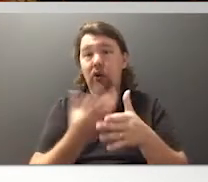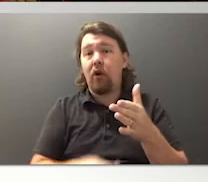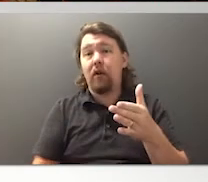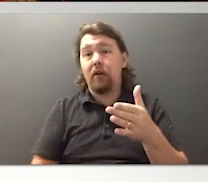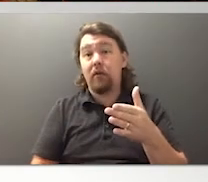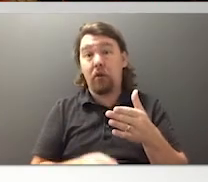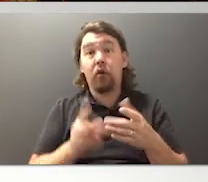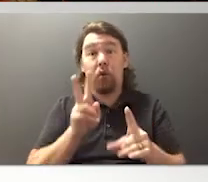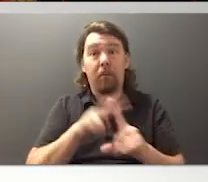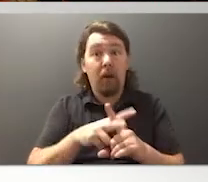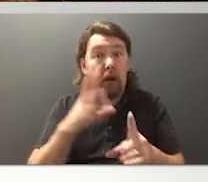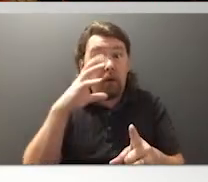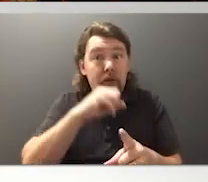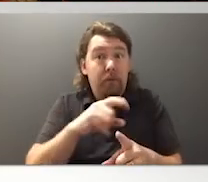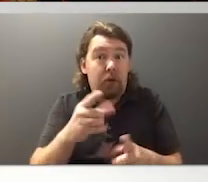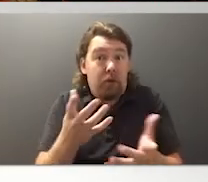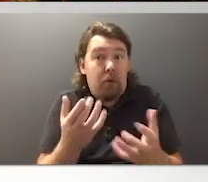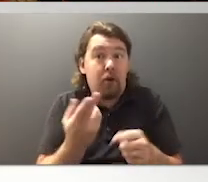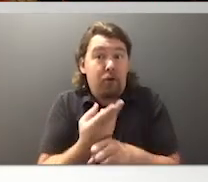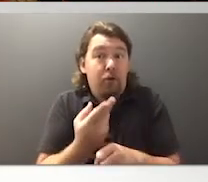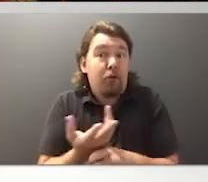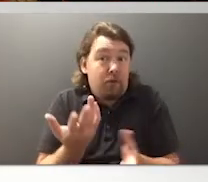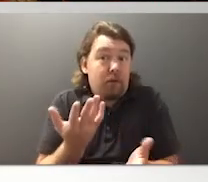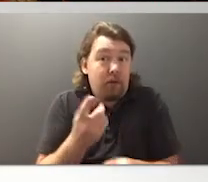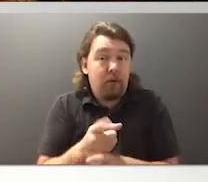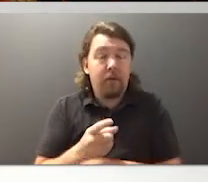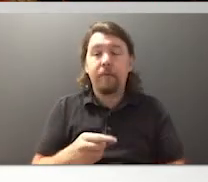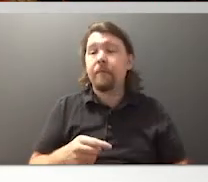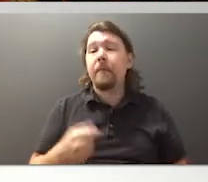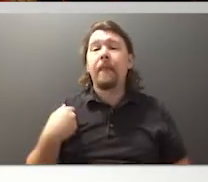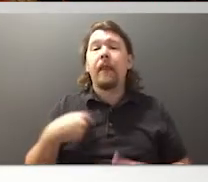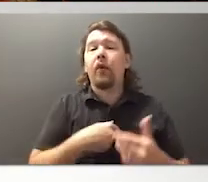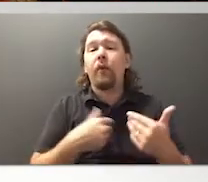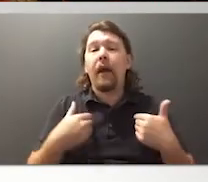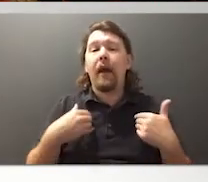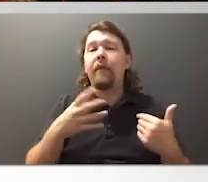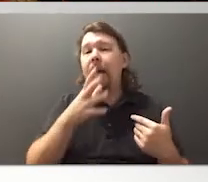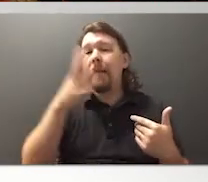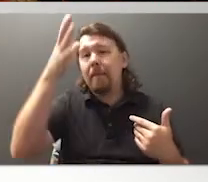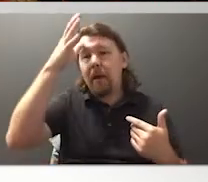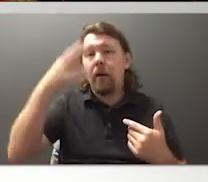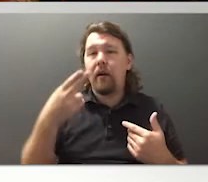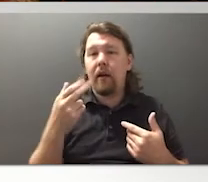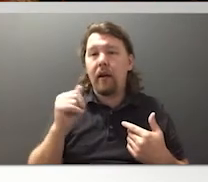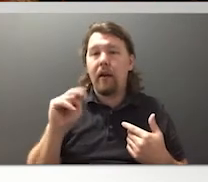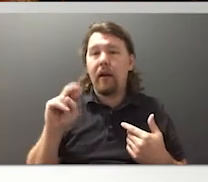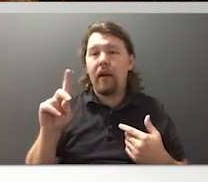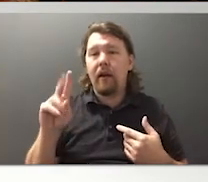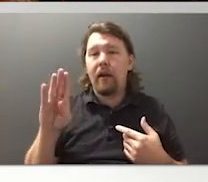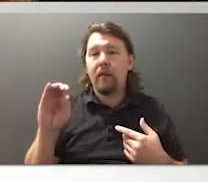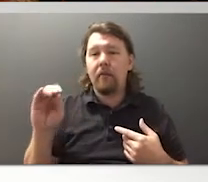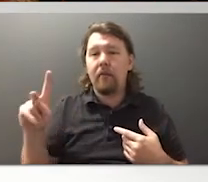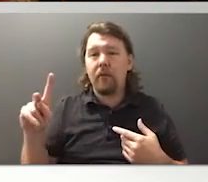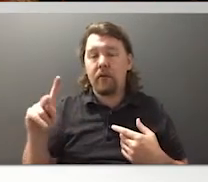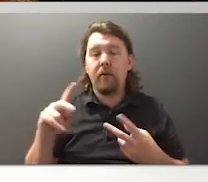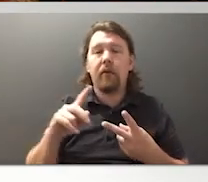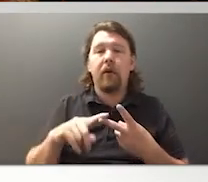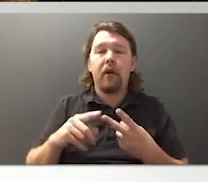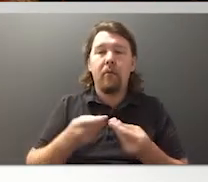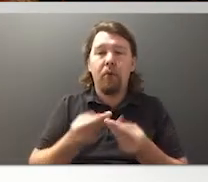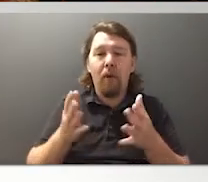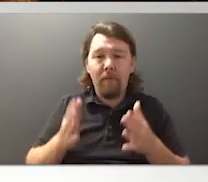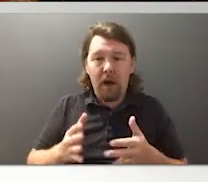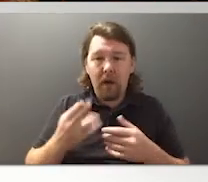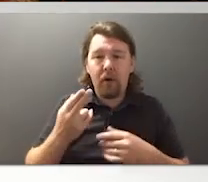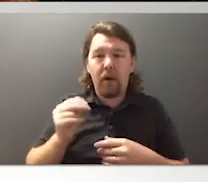apply, we assume you want to use the funds. We do have a parent handbook as well as a provider handbook. Some of you in here